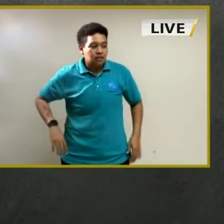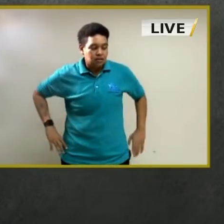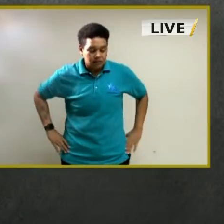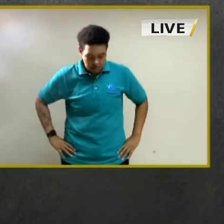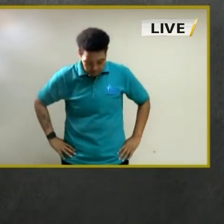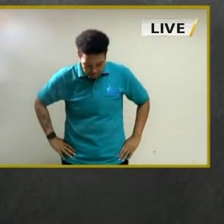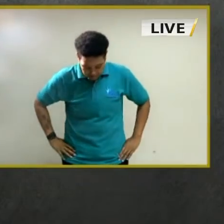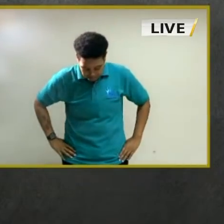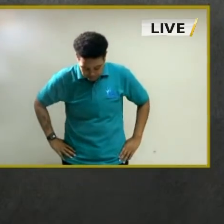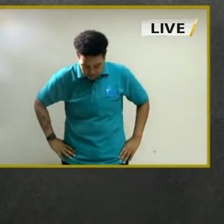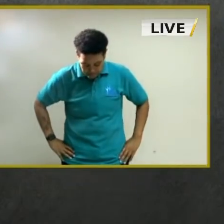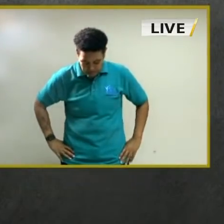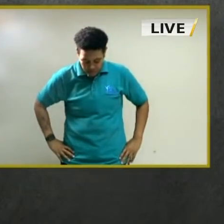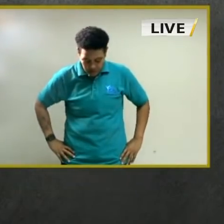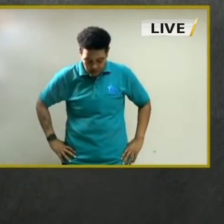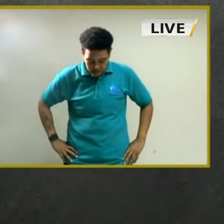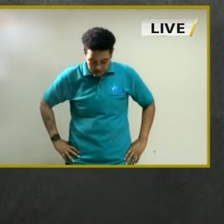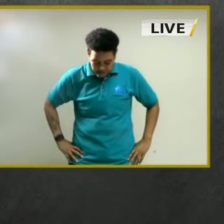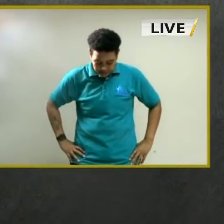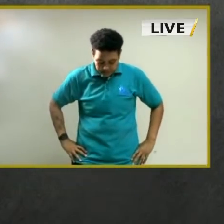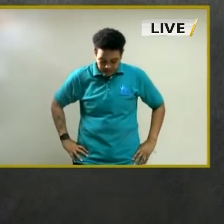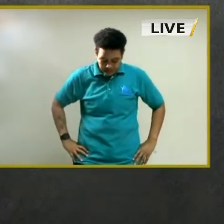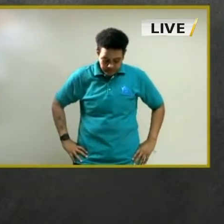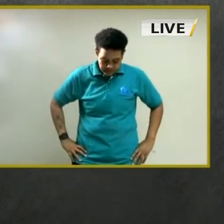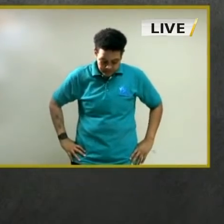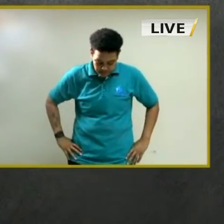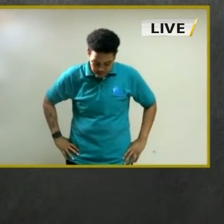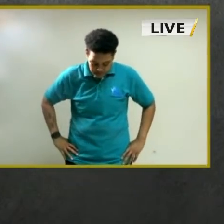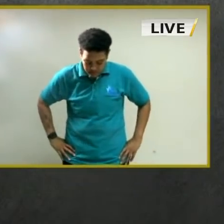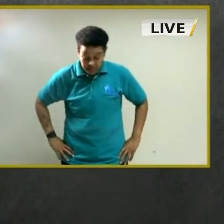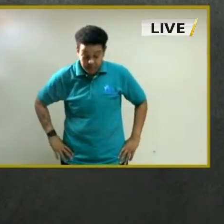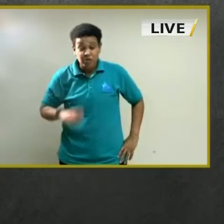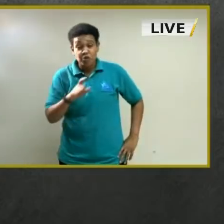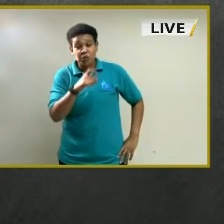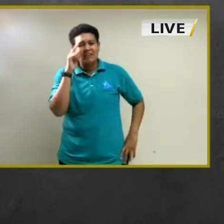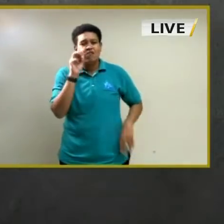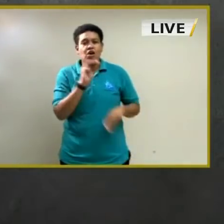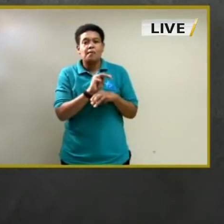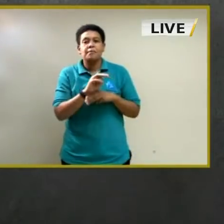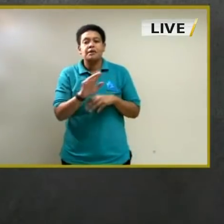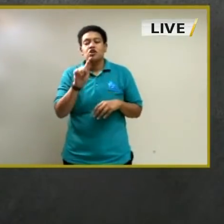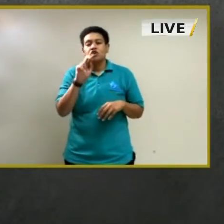Good morning. The question is for you, Mr. Tufton.